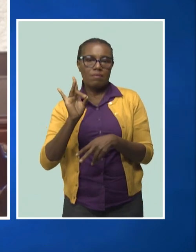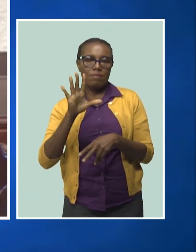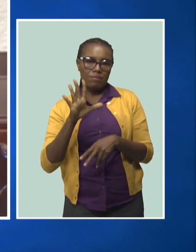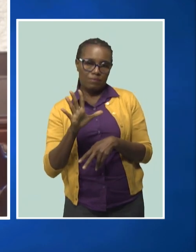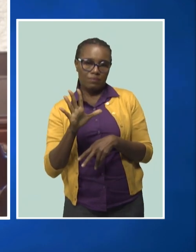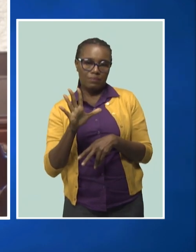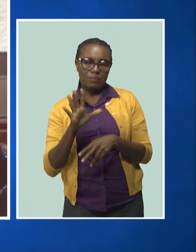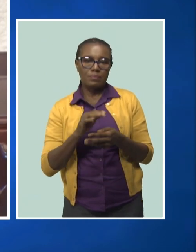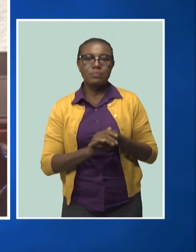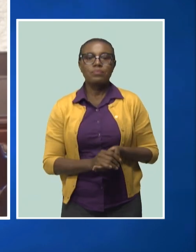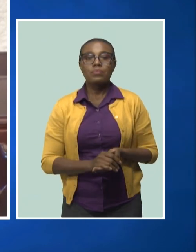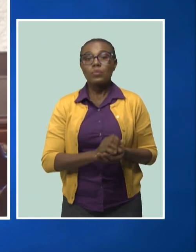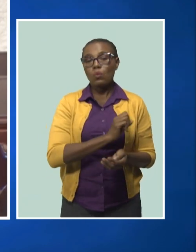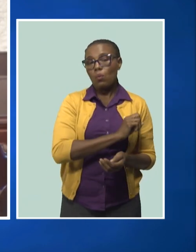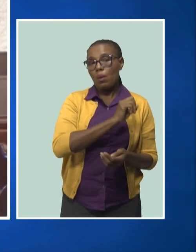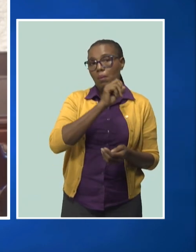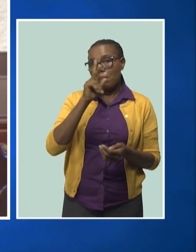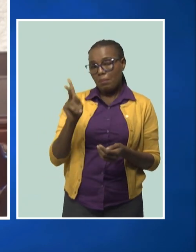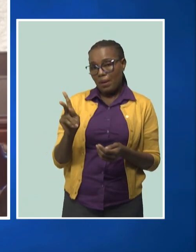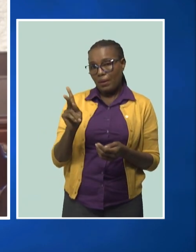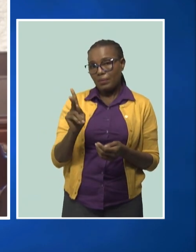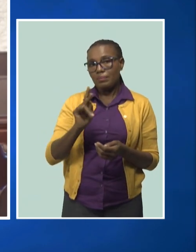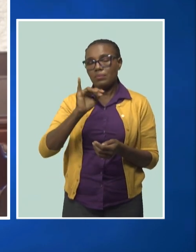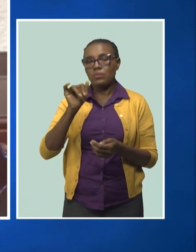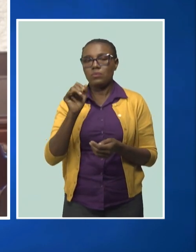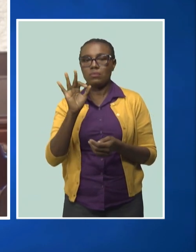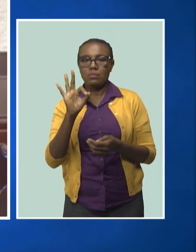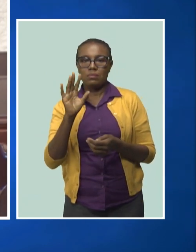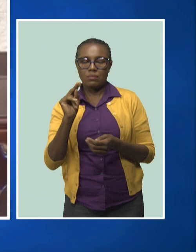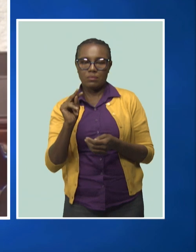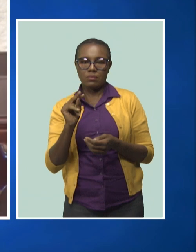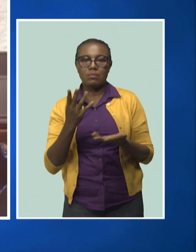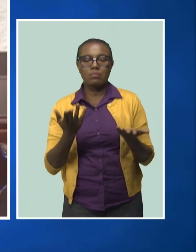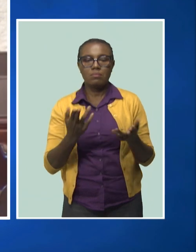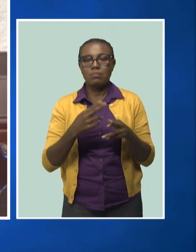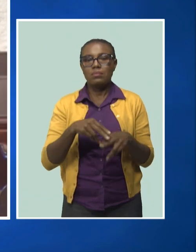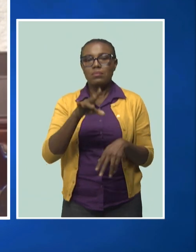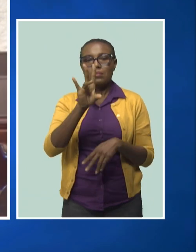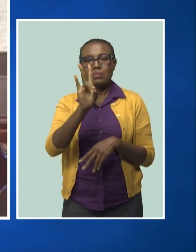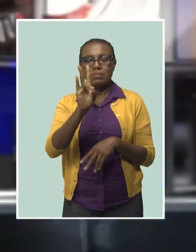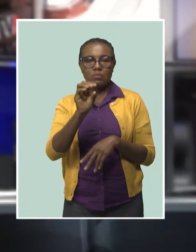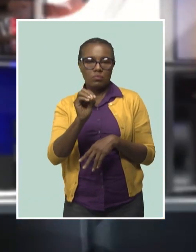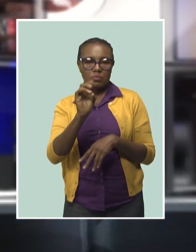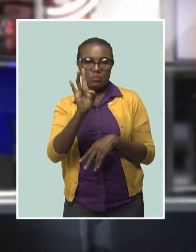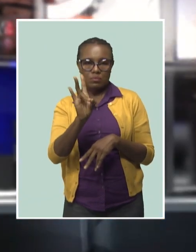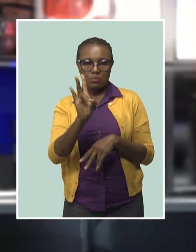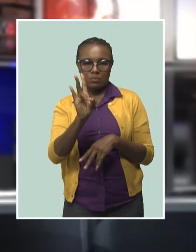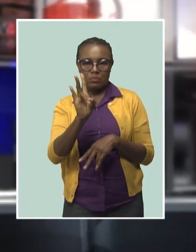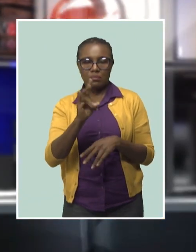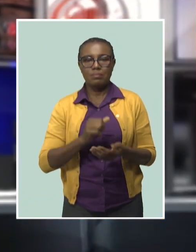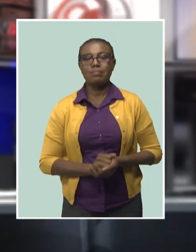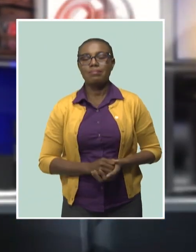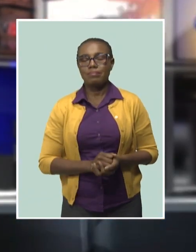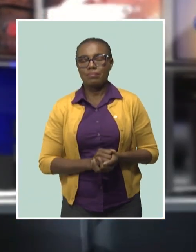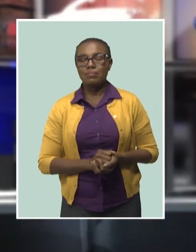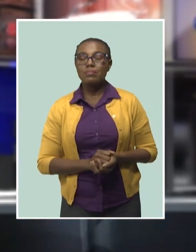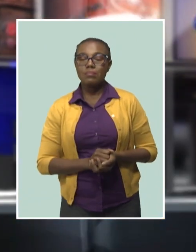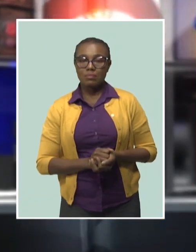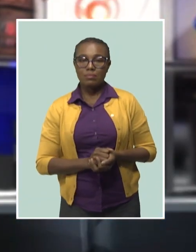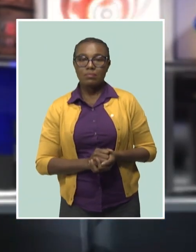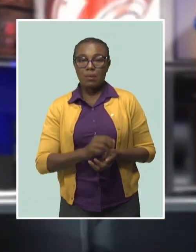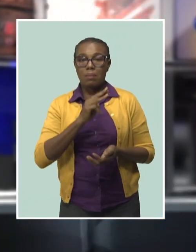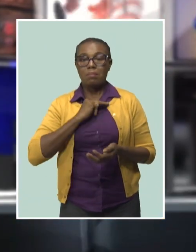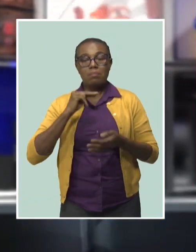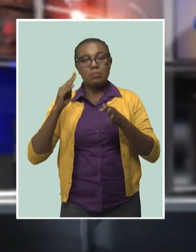the return flight from Barbados to JFK will be 707. Meanwhile, Minister of Home